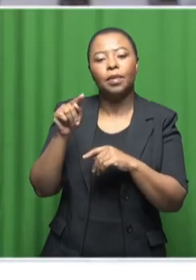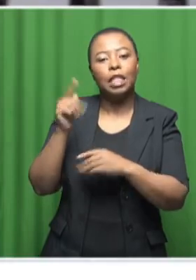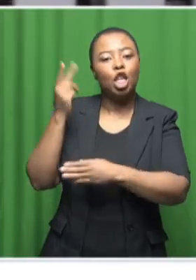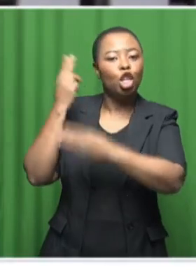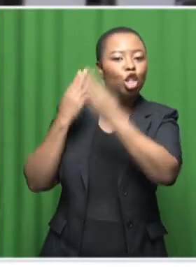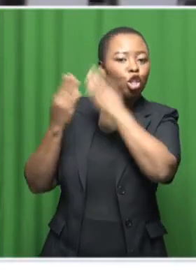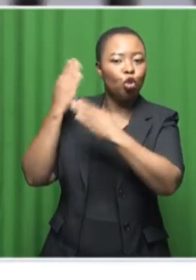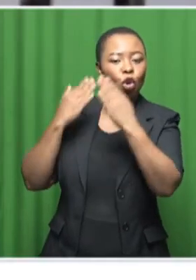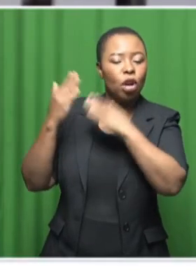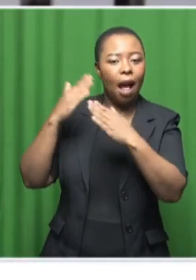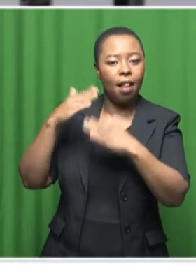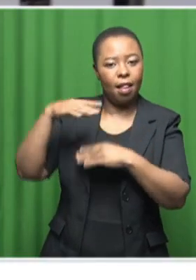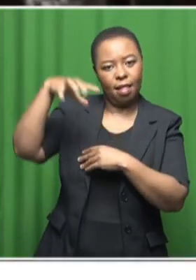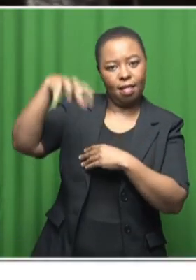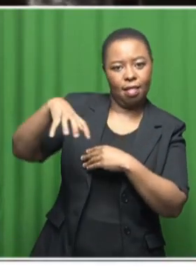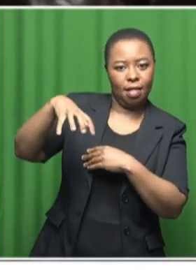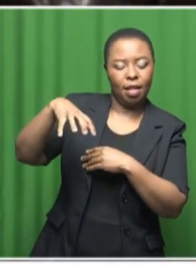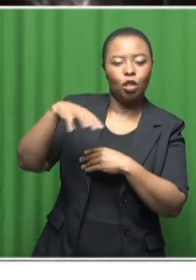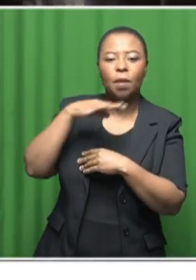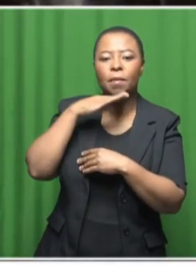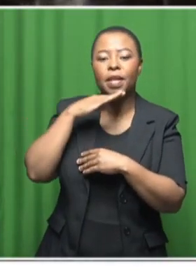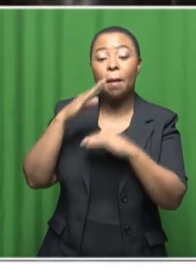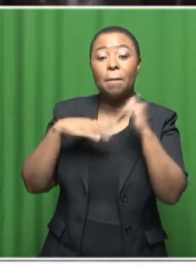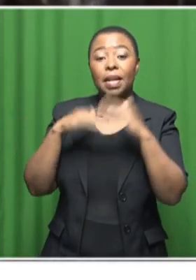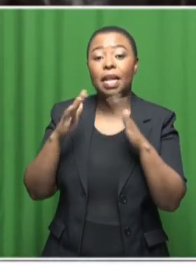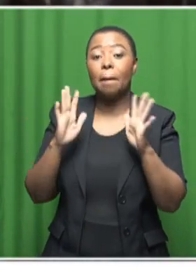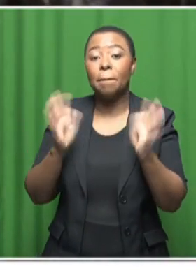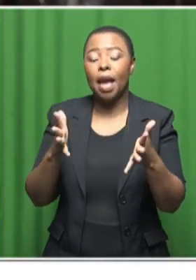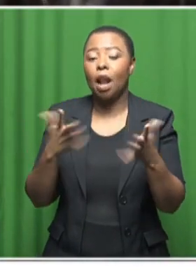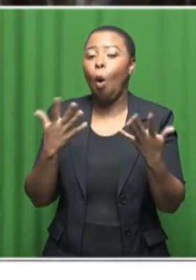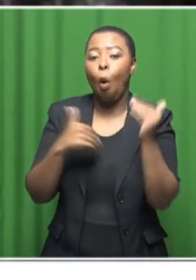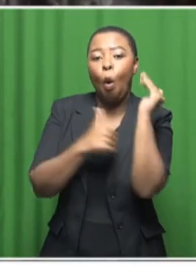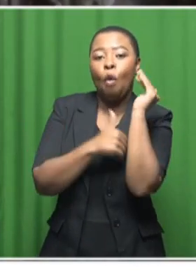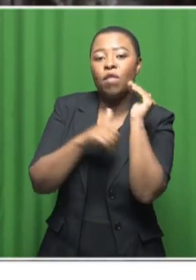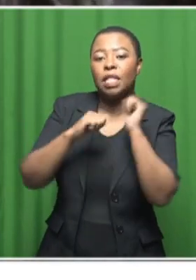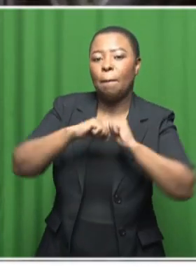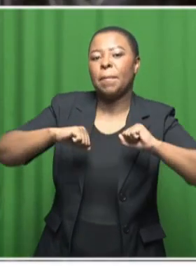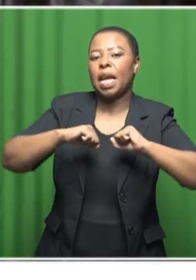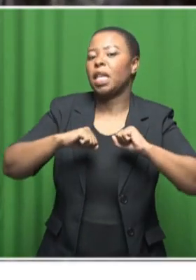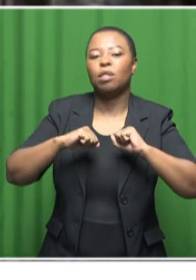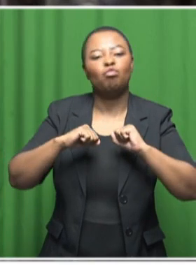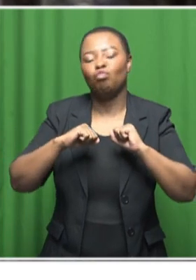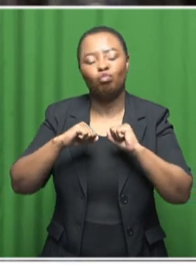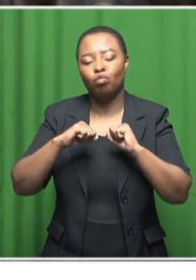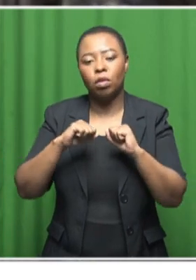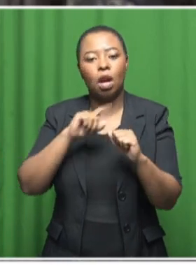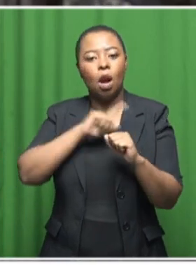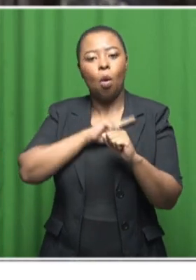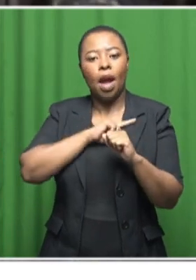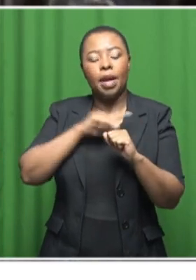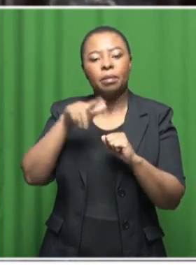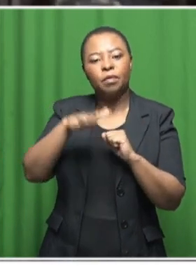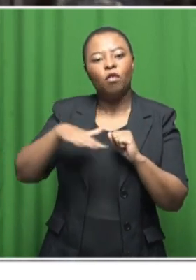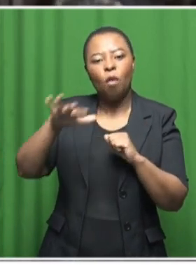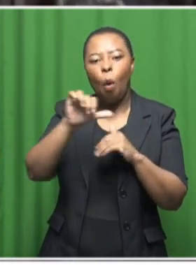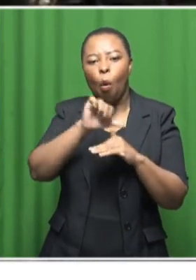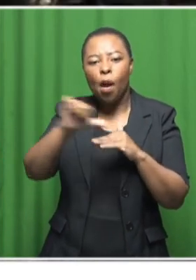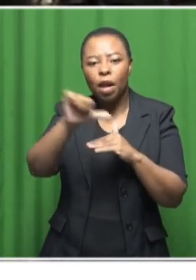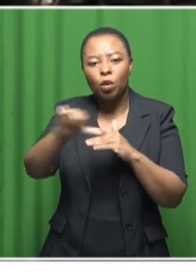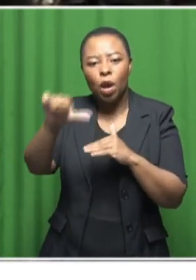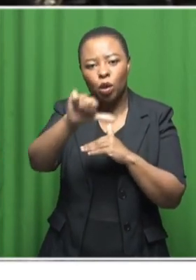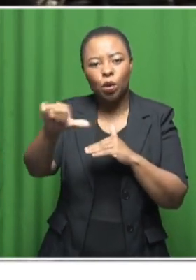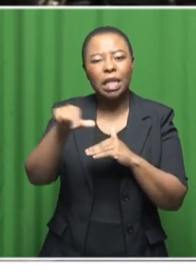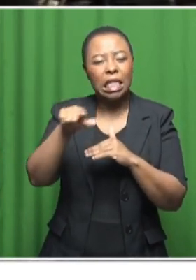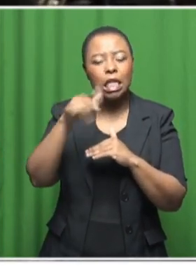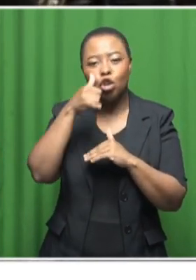site. It became more than just a building or an office space. For weeks, parts of the precinct considered to be a crime